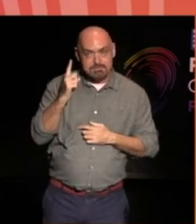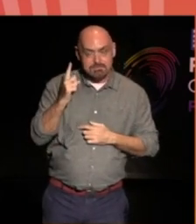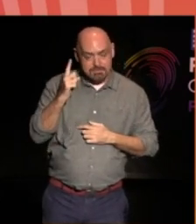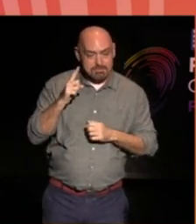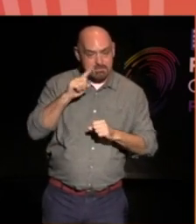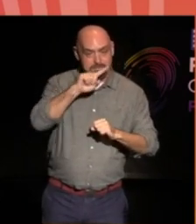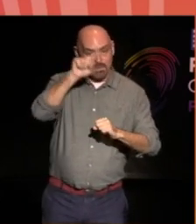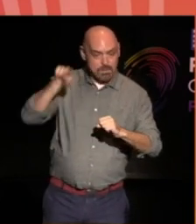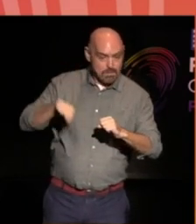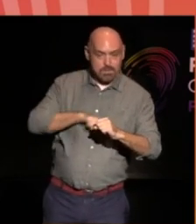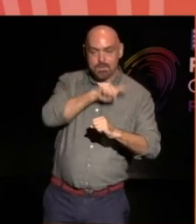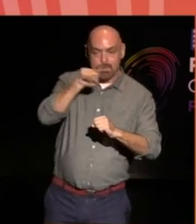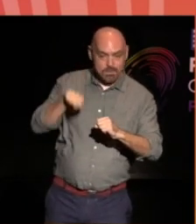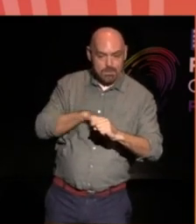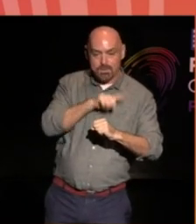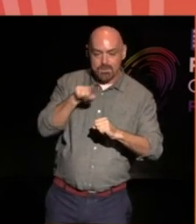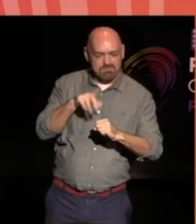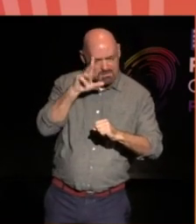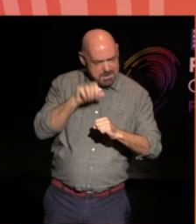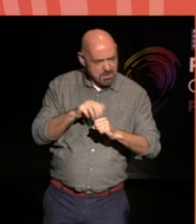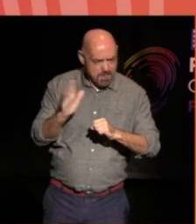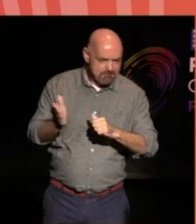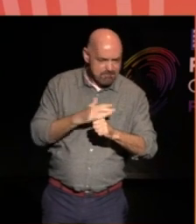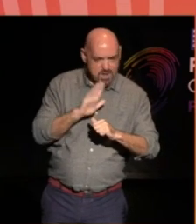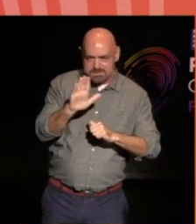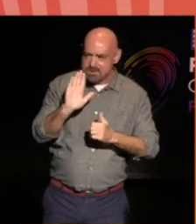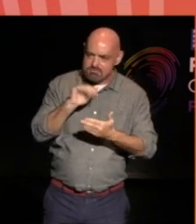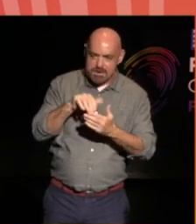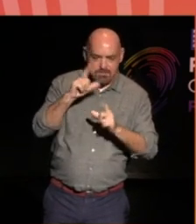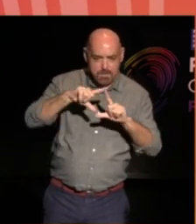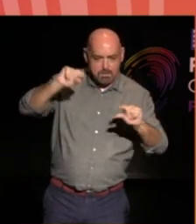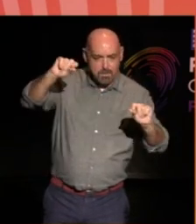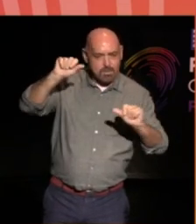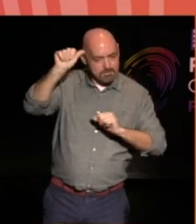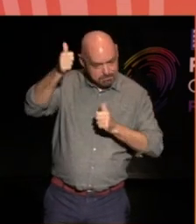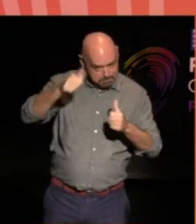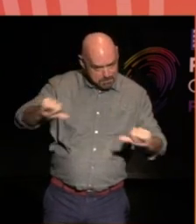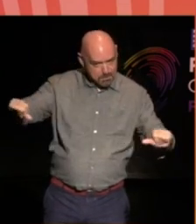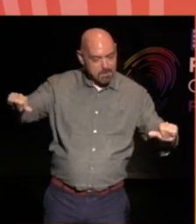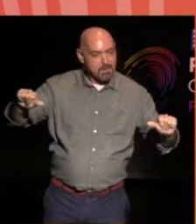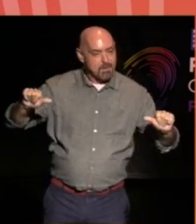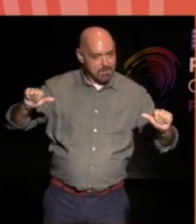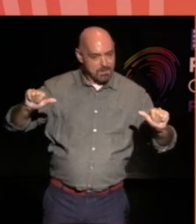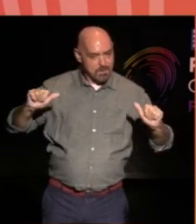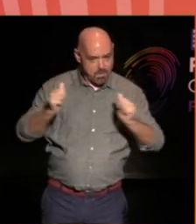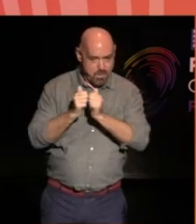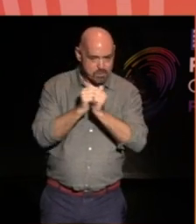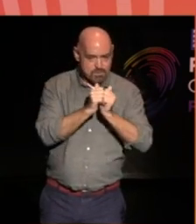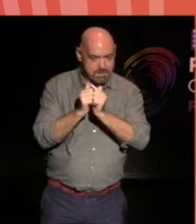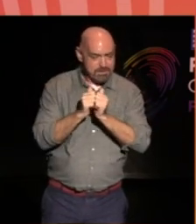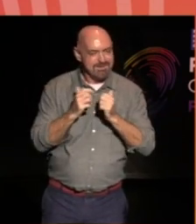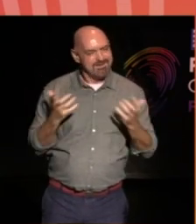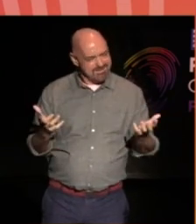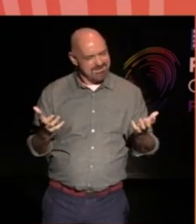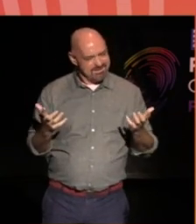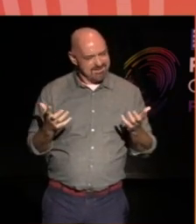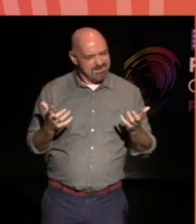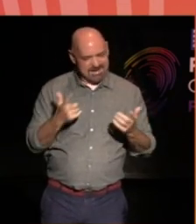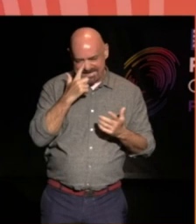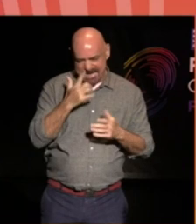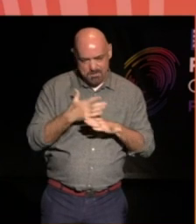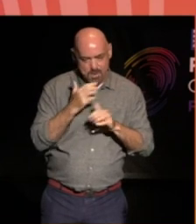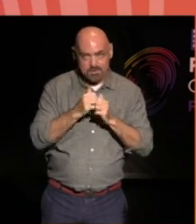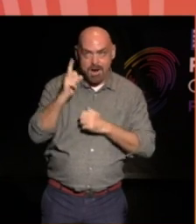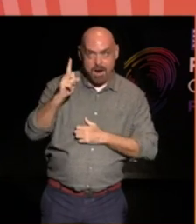area of the world with the space race, who was to get to the moon and everything else, we've managed to find a way to work together. And I keep saying, if we can find a way to work together